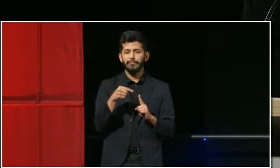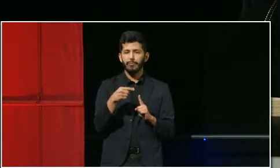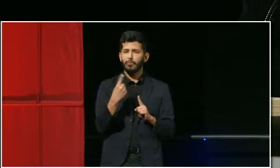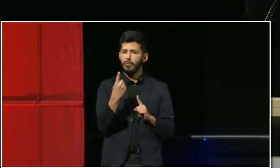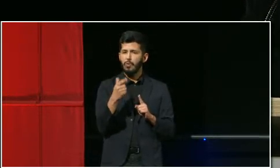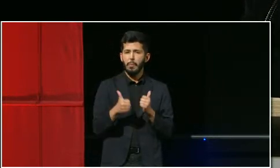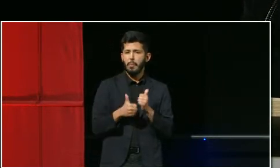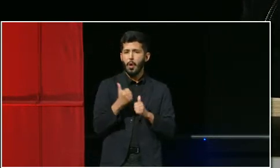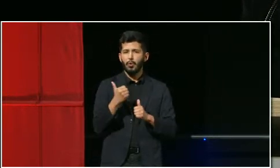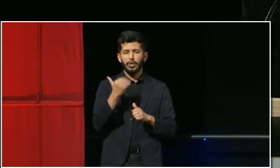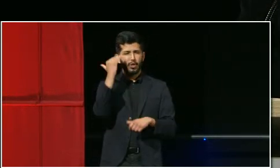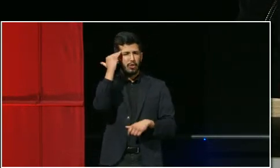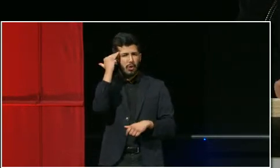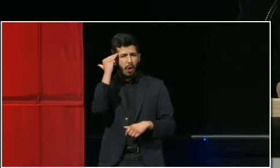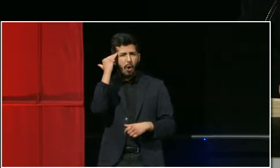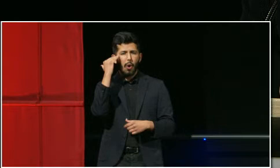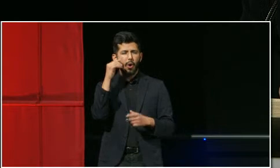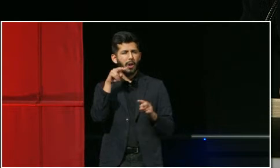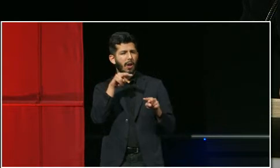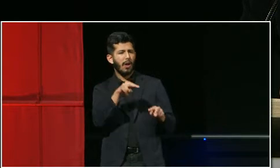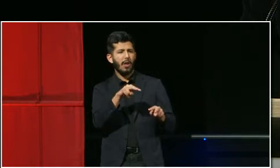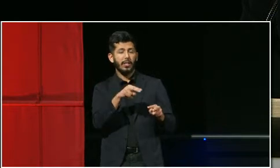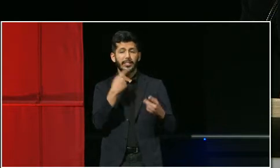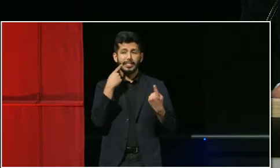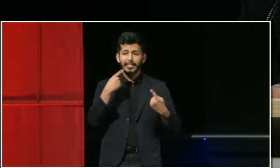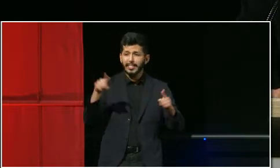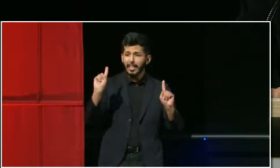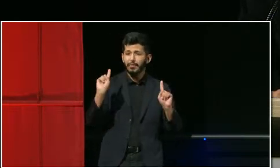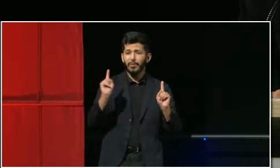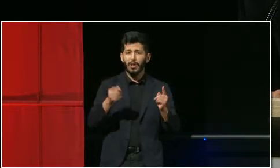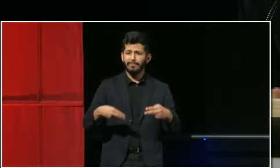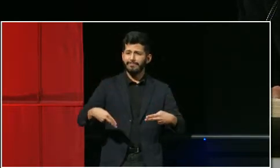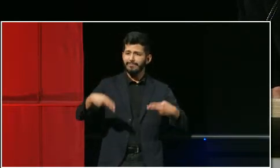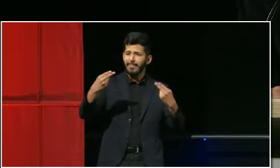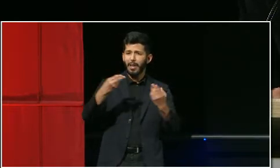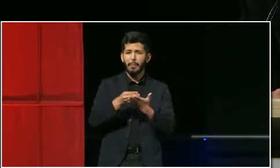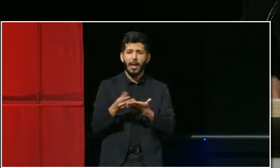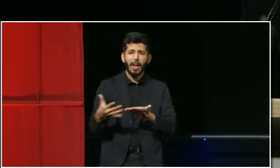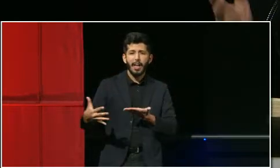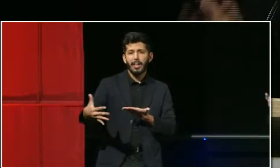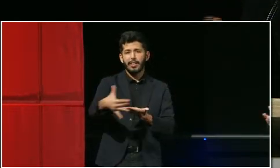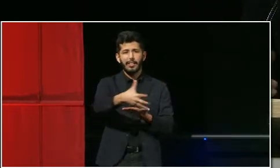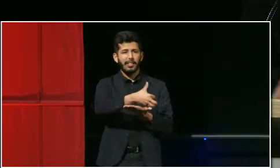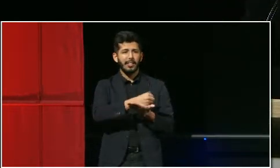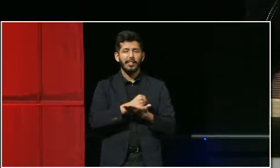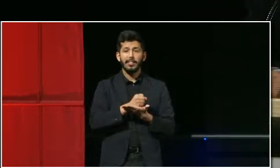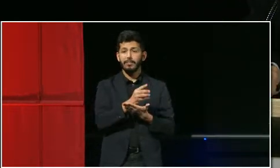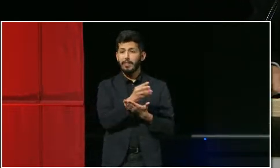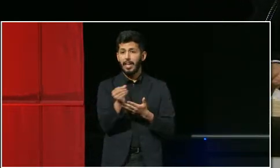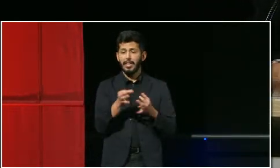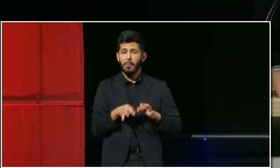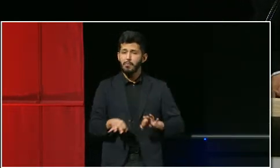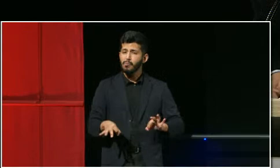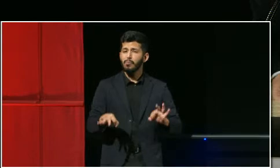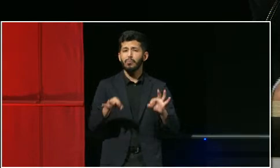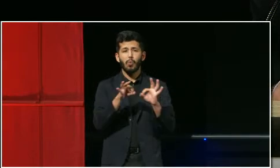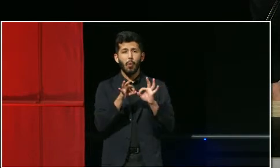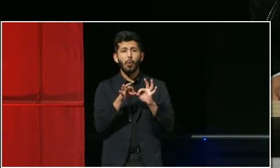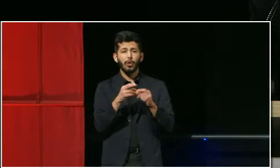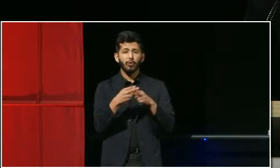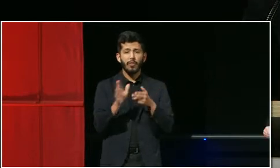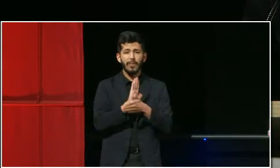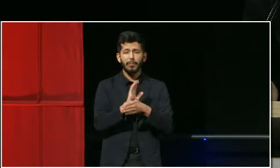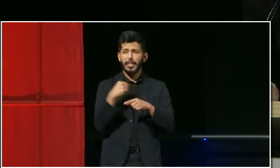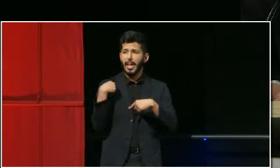known, successful, profitable, and important shorts ever